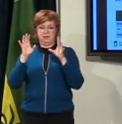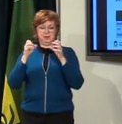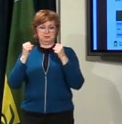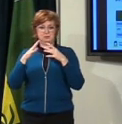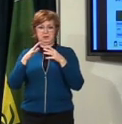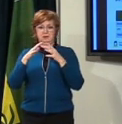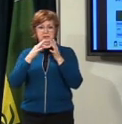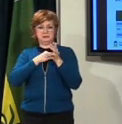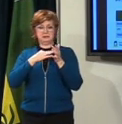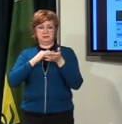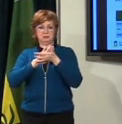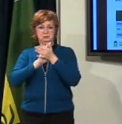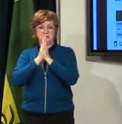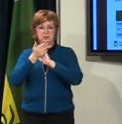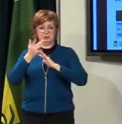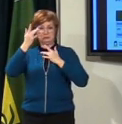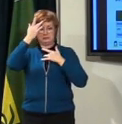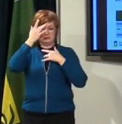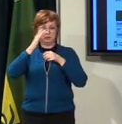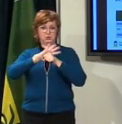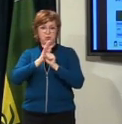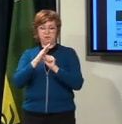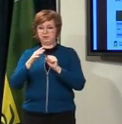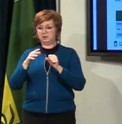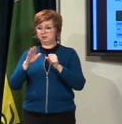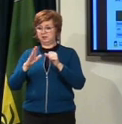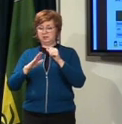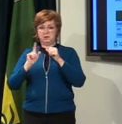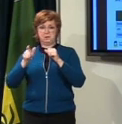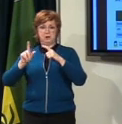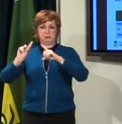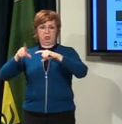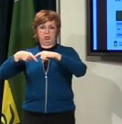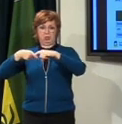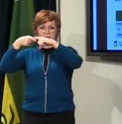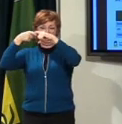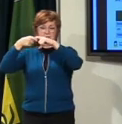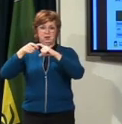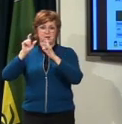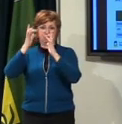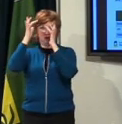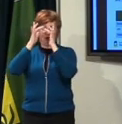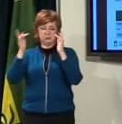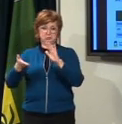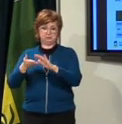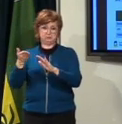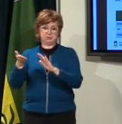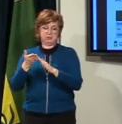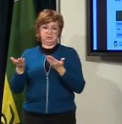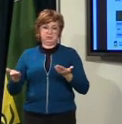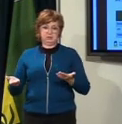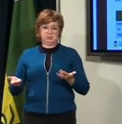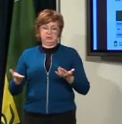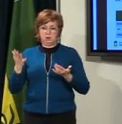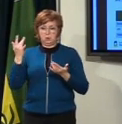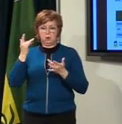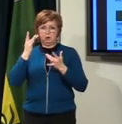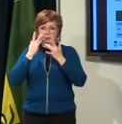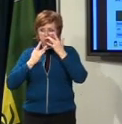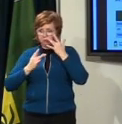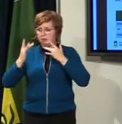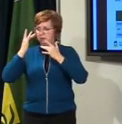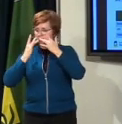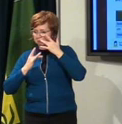that we avoid critical service disruptions. So we've identified these resources that need to be